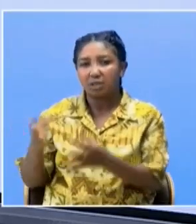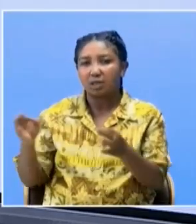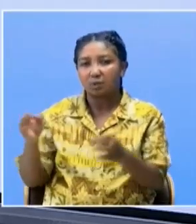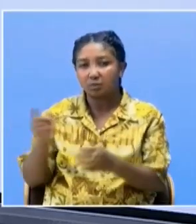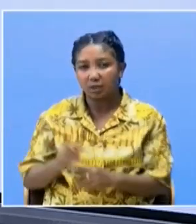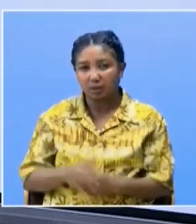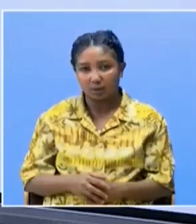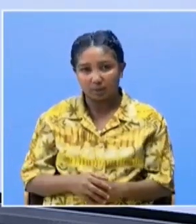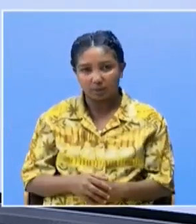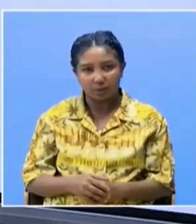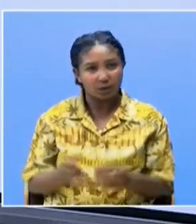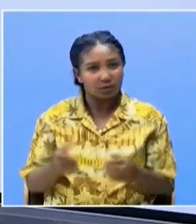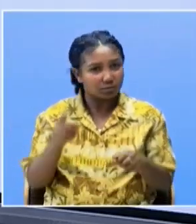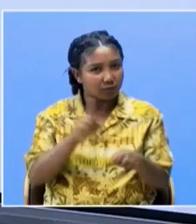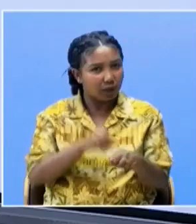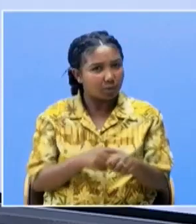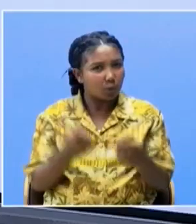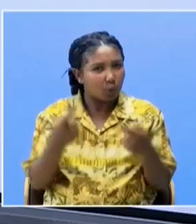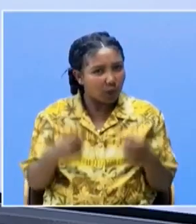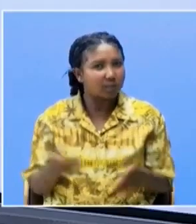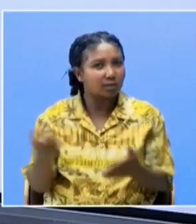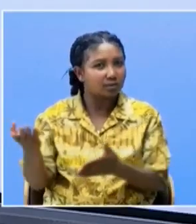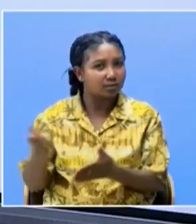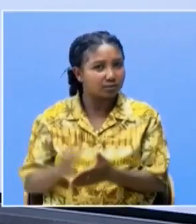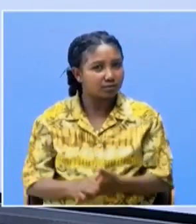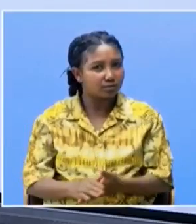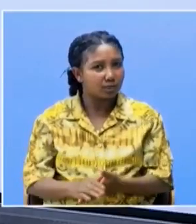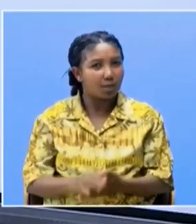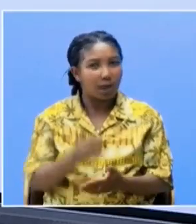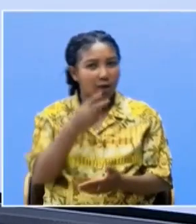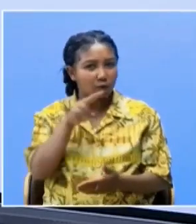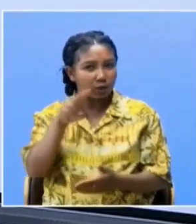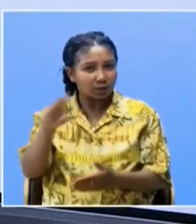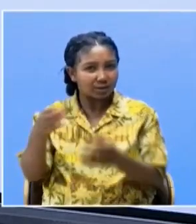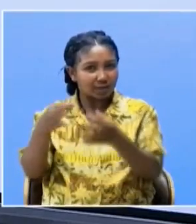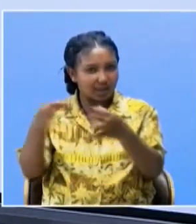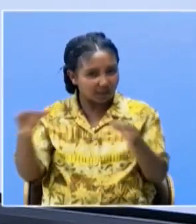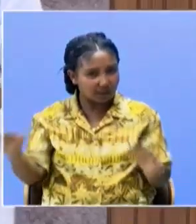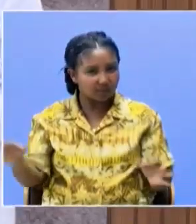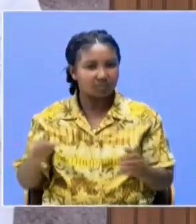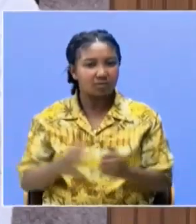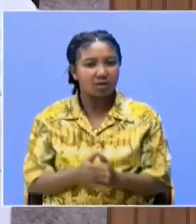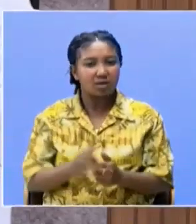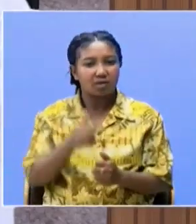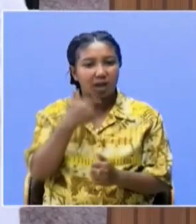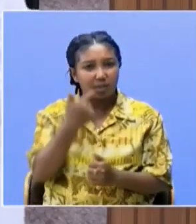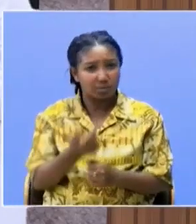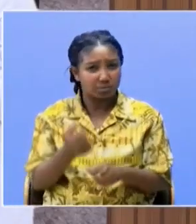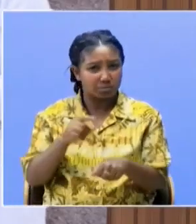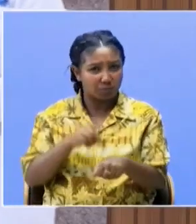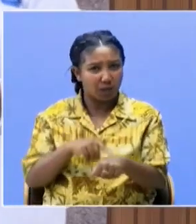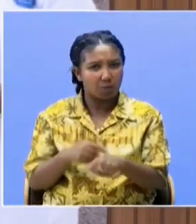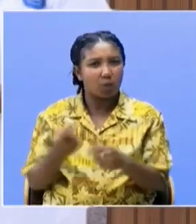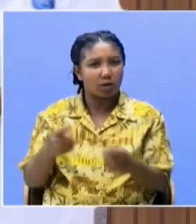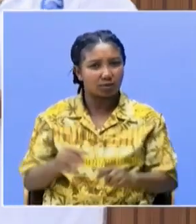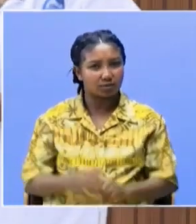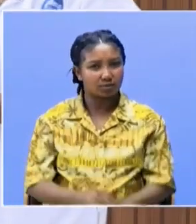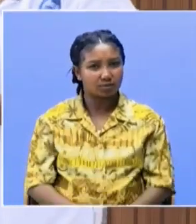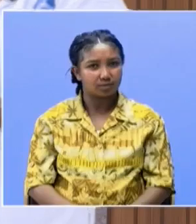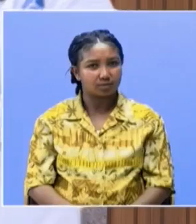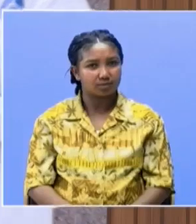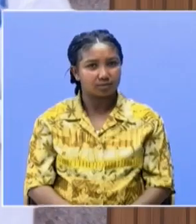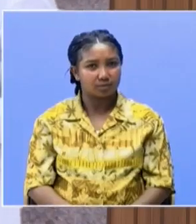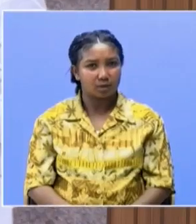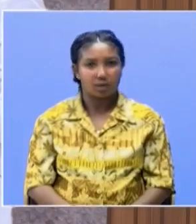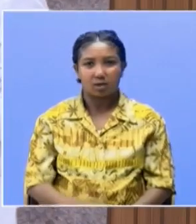Yes? When is the time of happening? Can you tell just by looking to these sentences? Can you tell the time? Yeah?